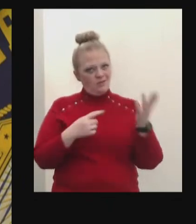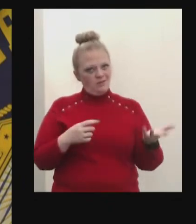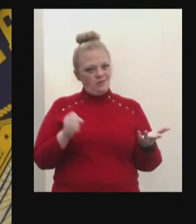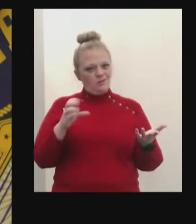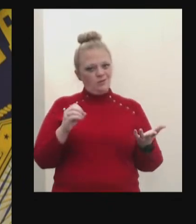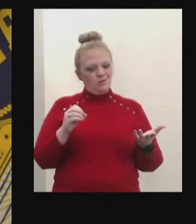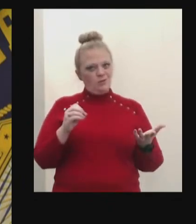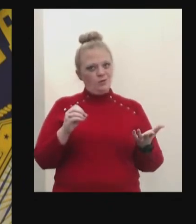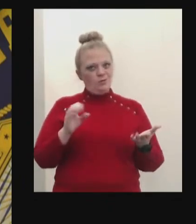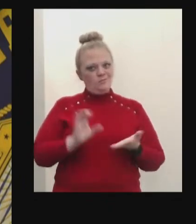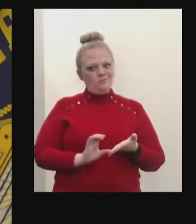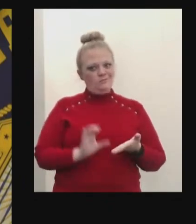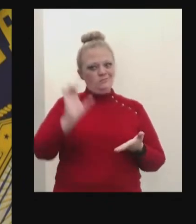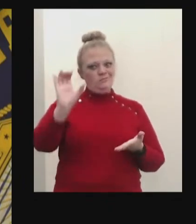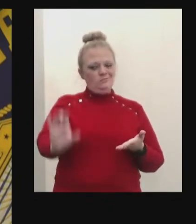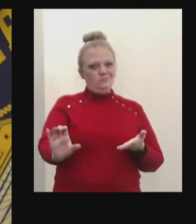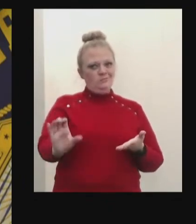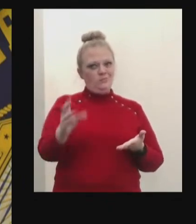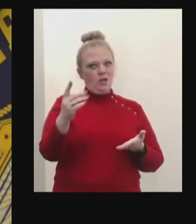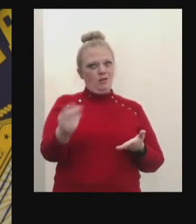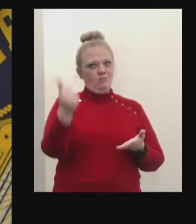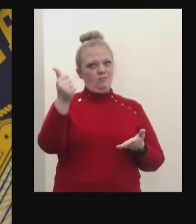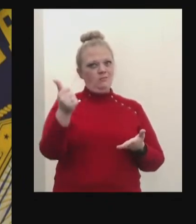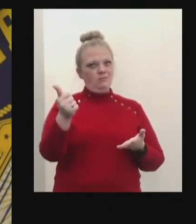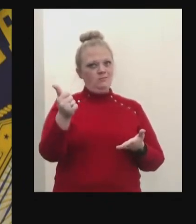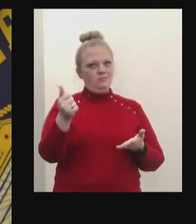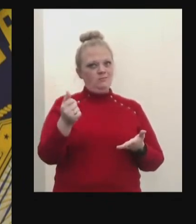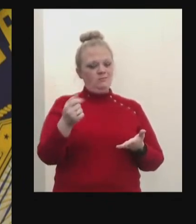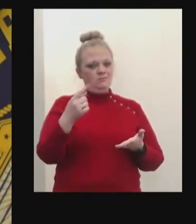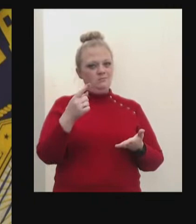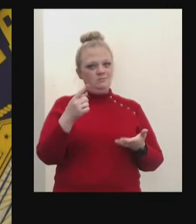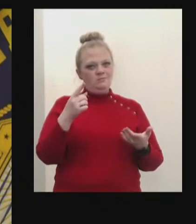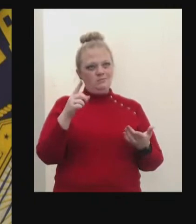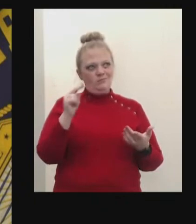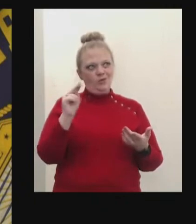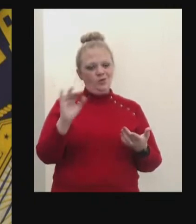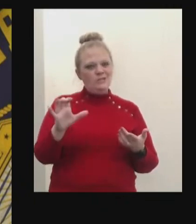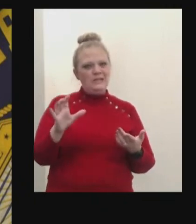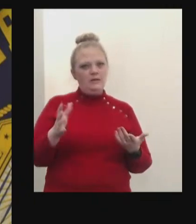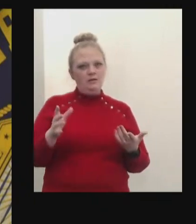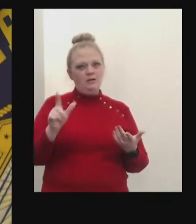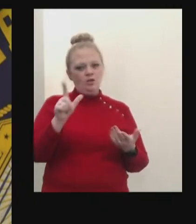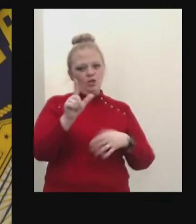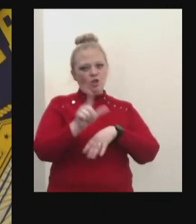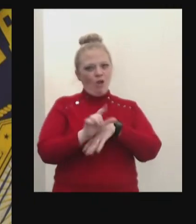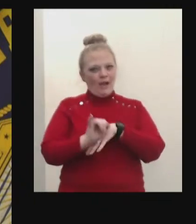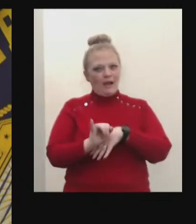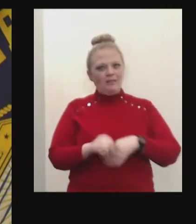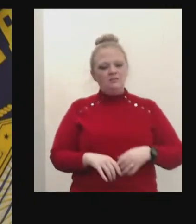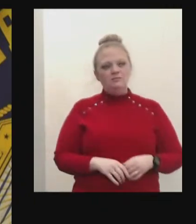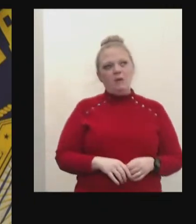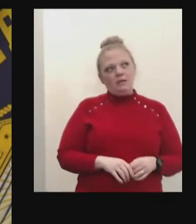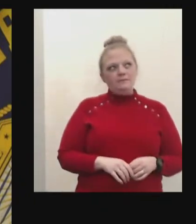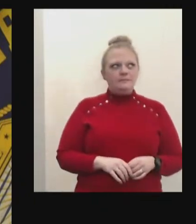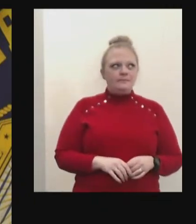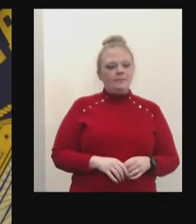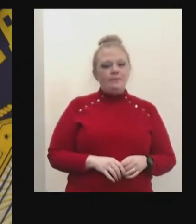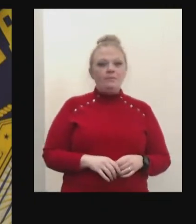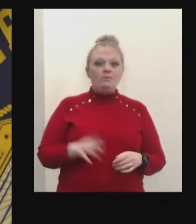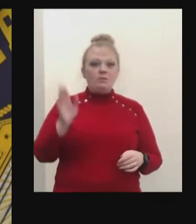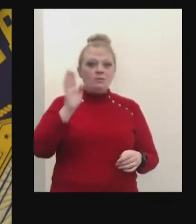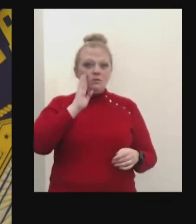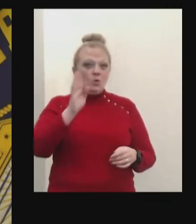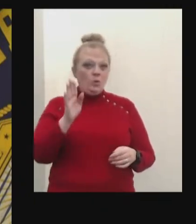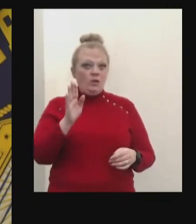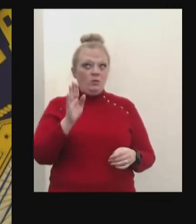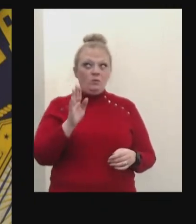65 million is going to disappear real quickly as it's allocated for New York City and Long Island. But we'll seek what we can get.